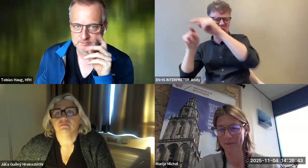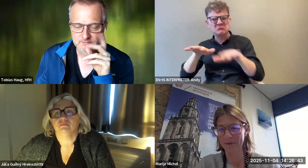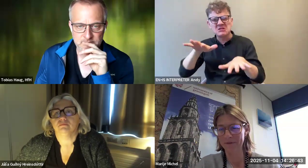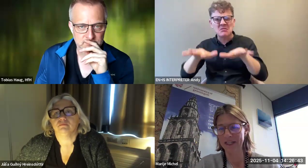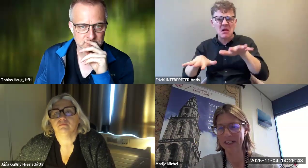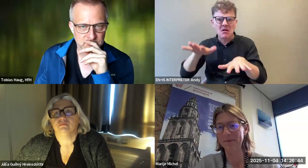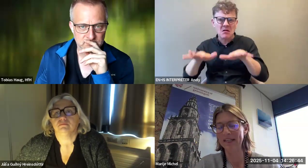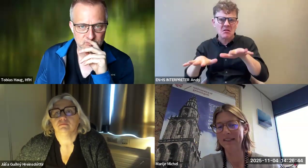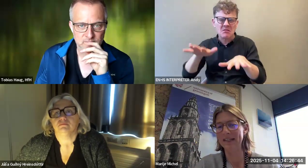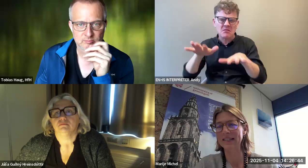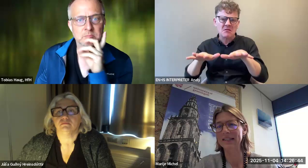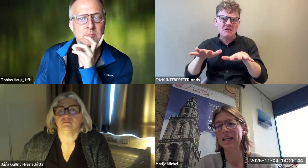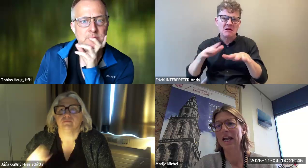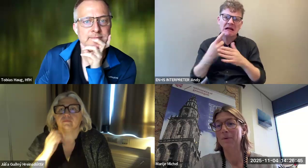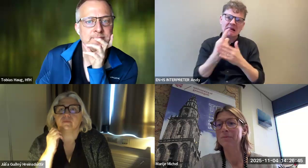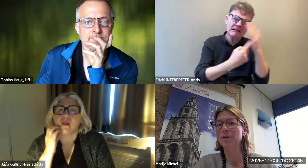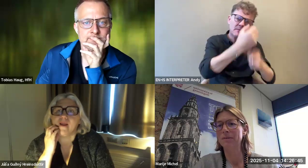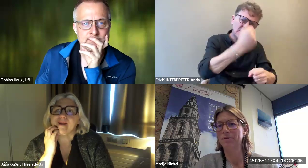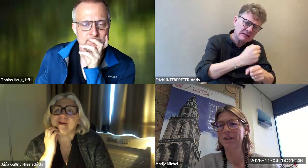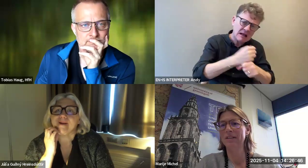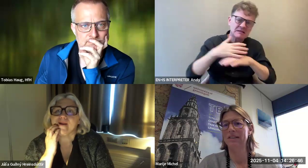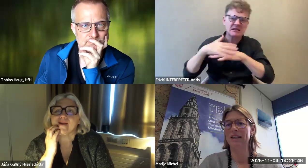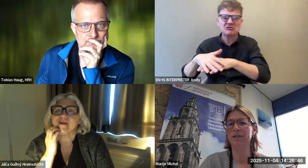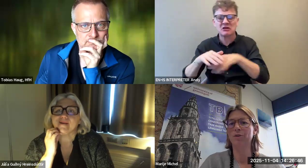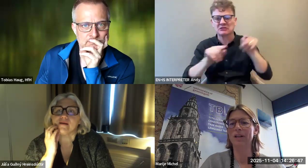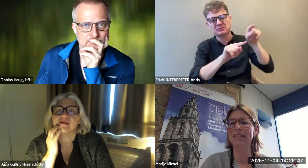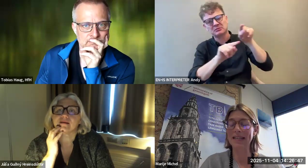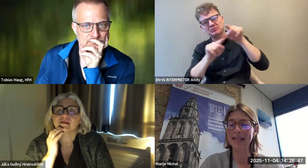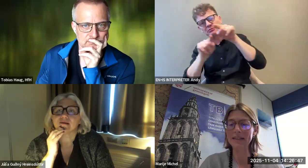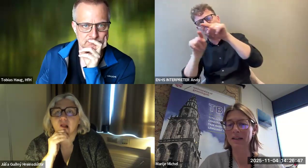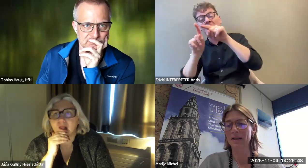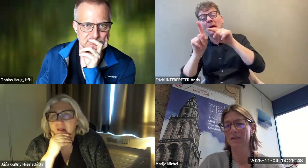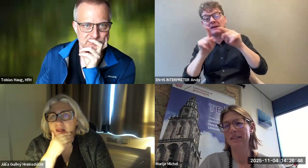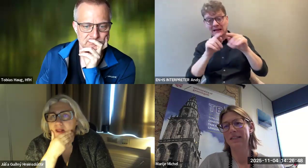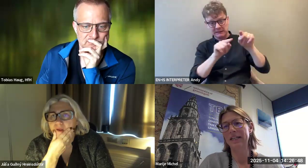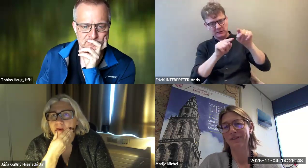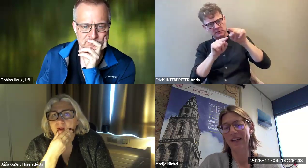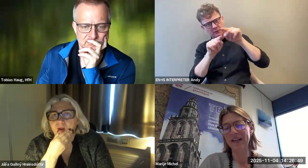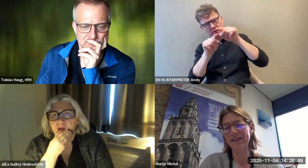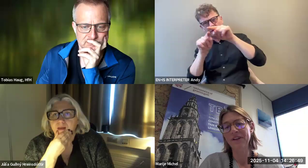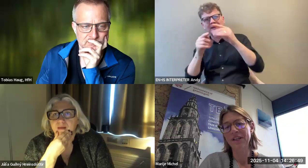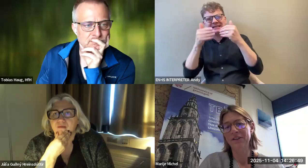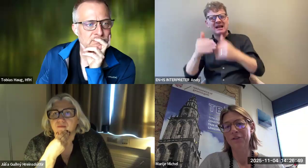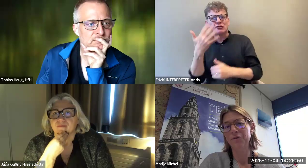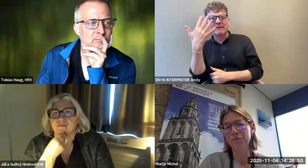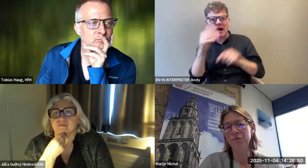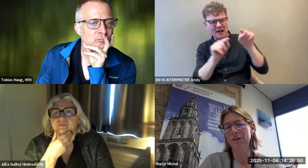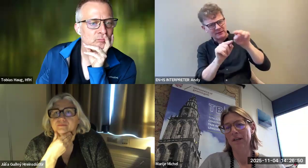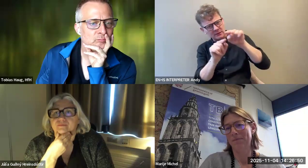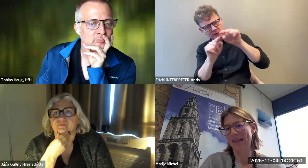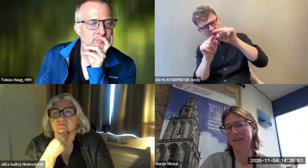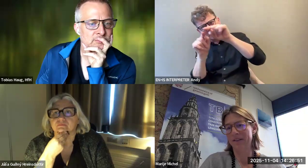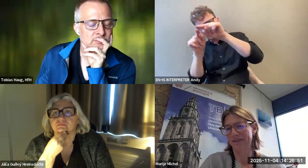the independent task. And what is most important is that towards the end, so at stage 5, the